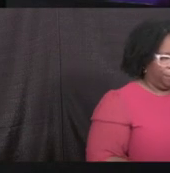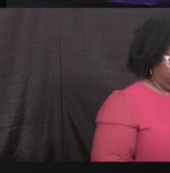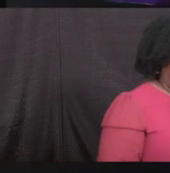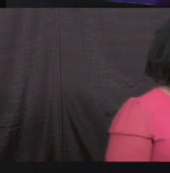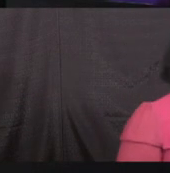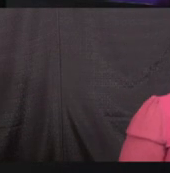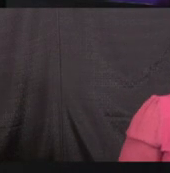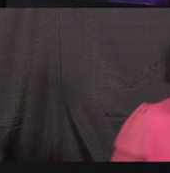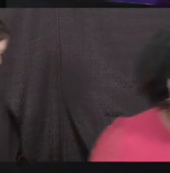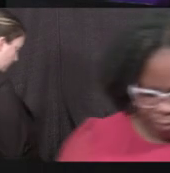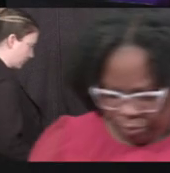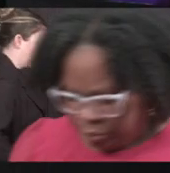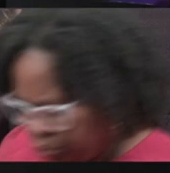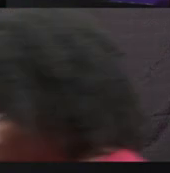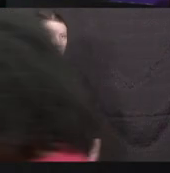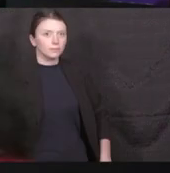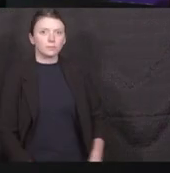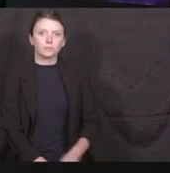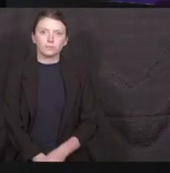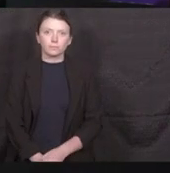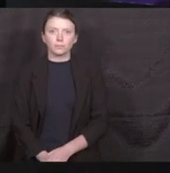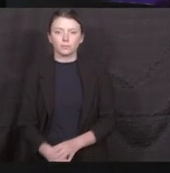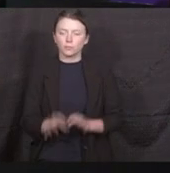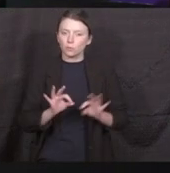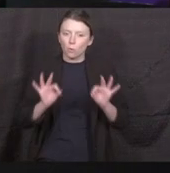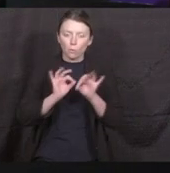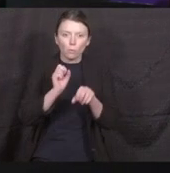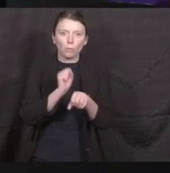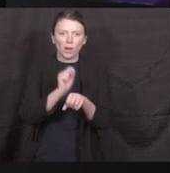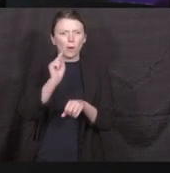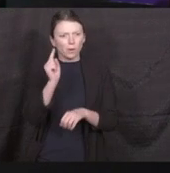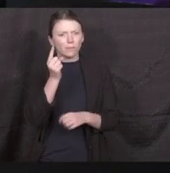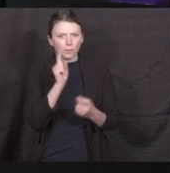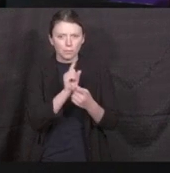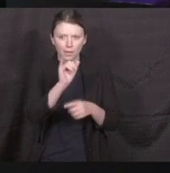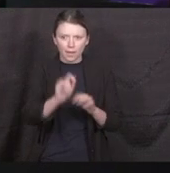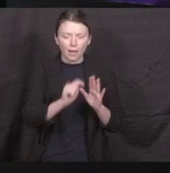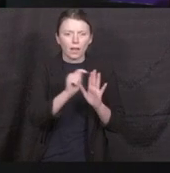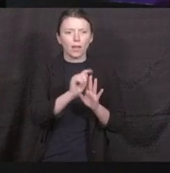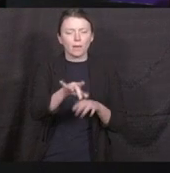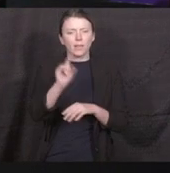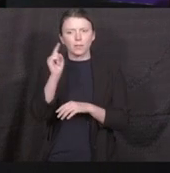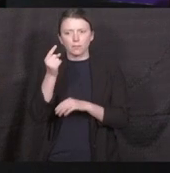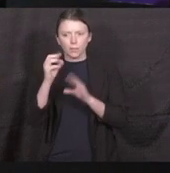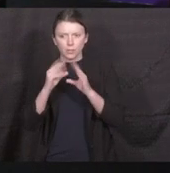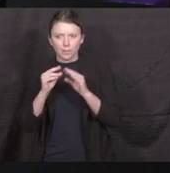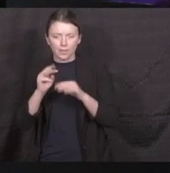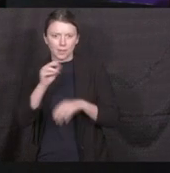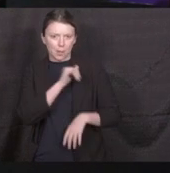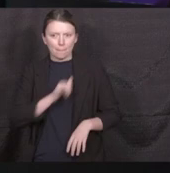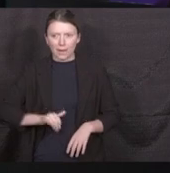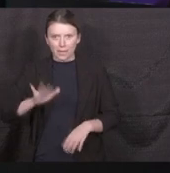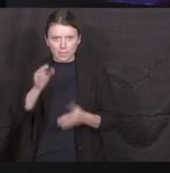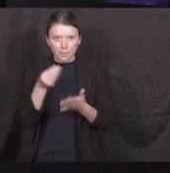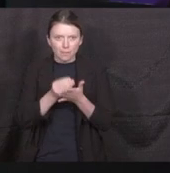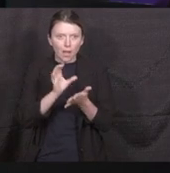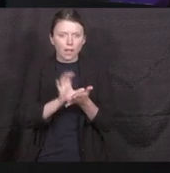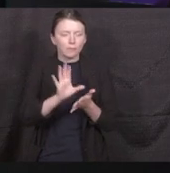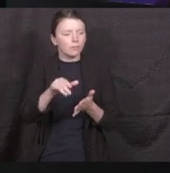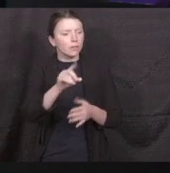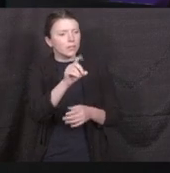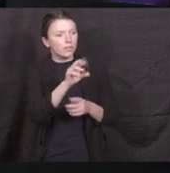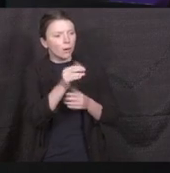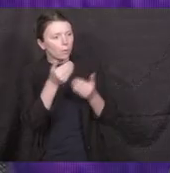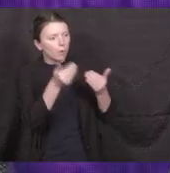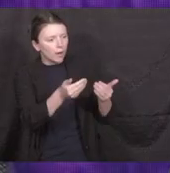the early days. That's where we first met. Yes. And the very first meeting, I think, for the Mayor's Fund years and years ago. Doug, I want to turn over to